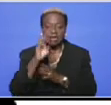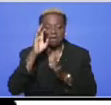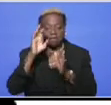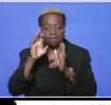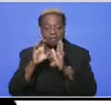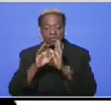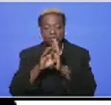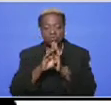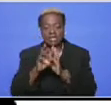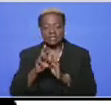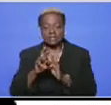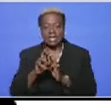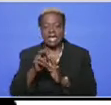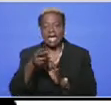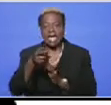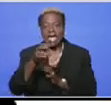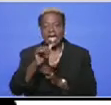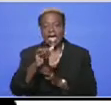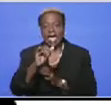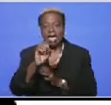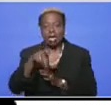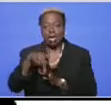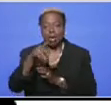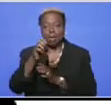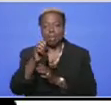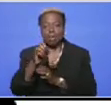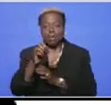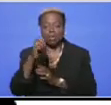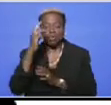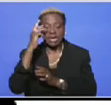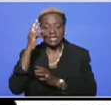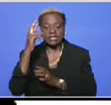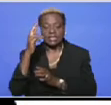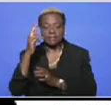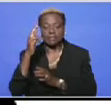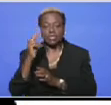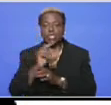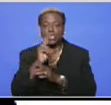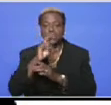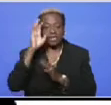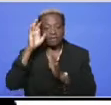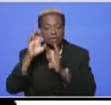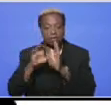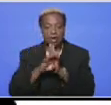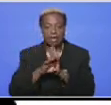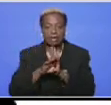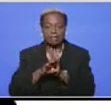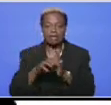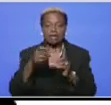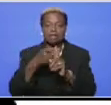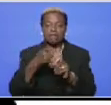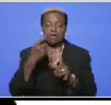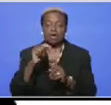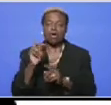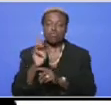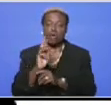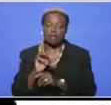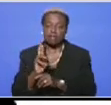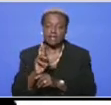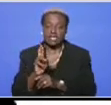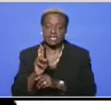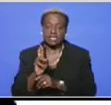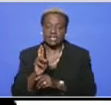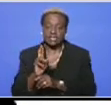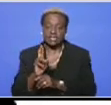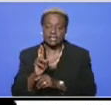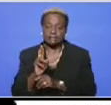And hyperrealism is where artists will use a photograph for a reference, and they will often edit,